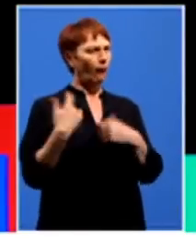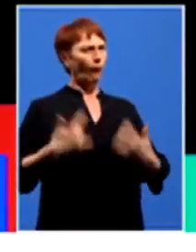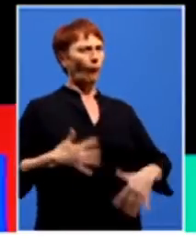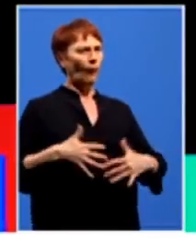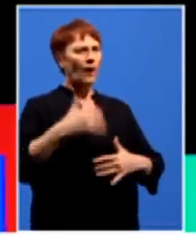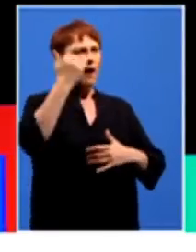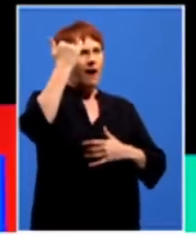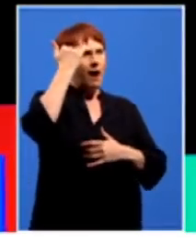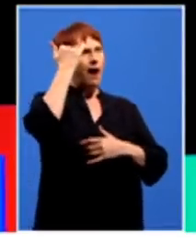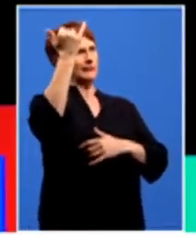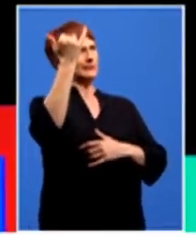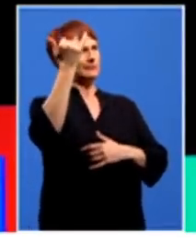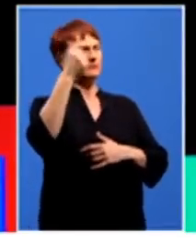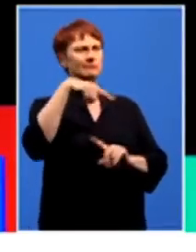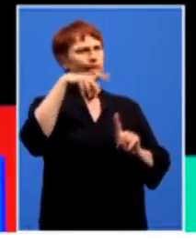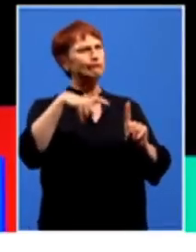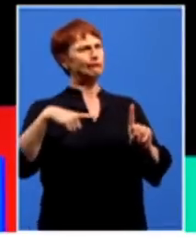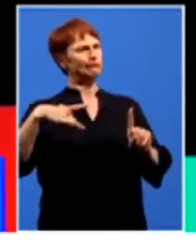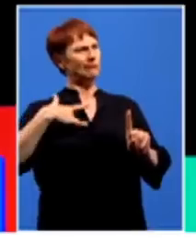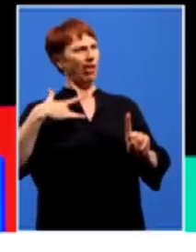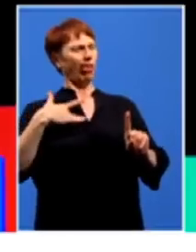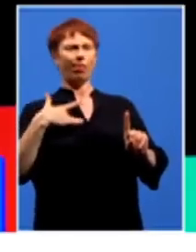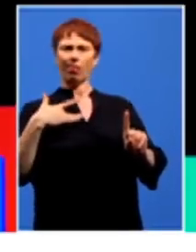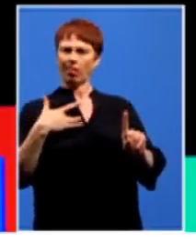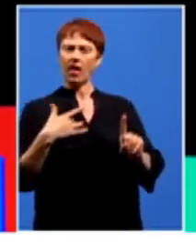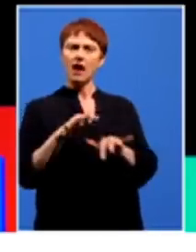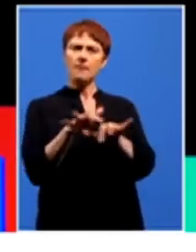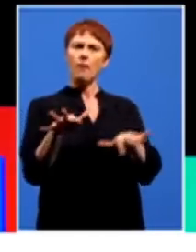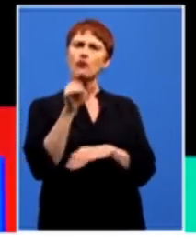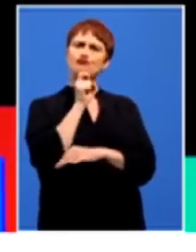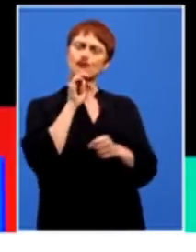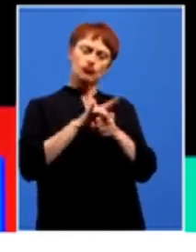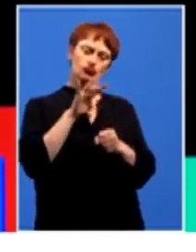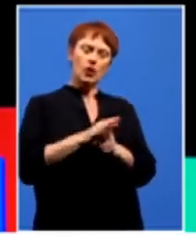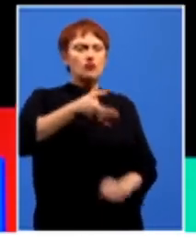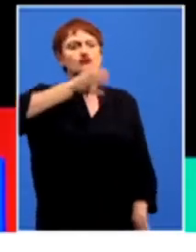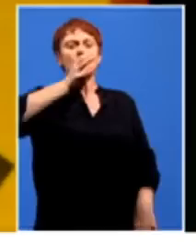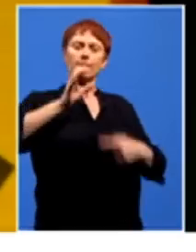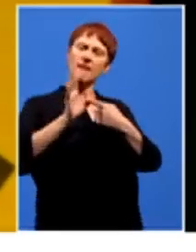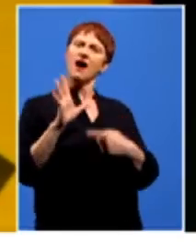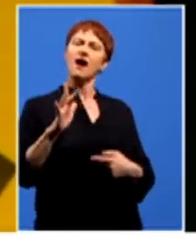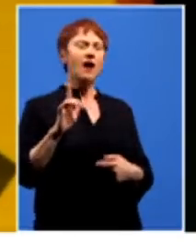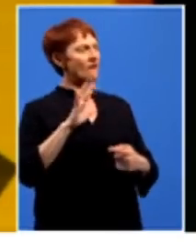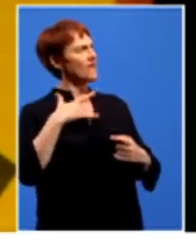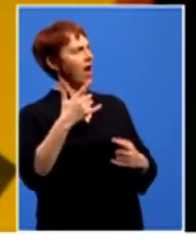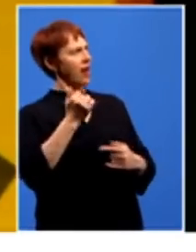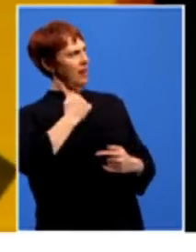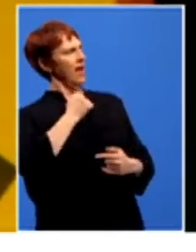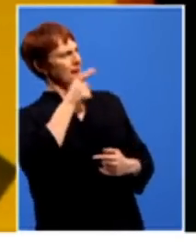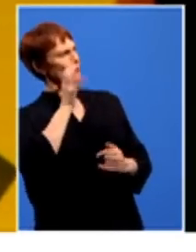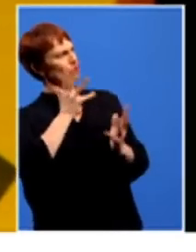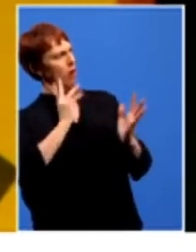to individuals, of letting the consumer see themselves reflected in the brand messaging. Yes, and I think that's the key